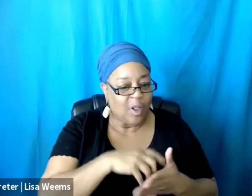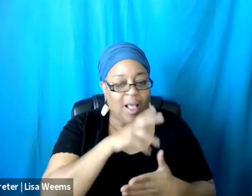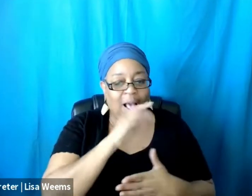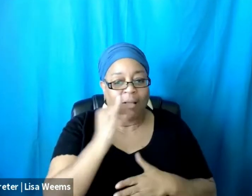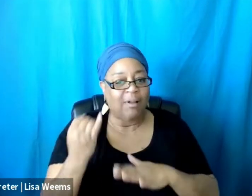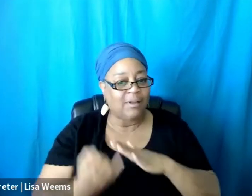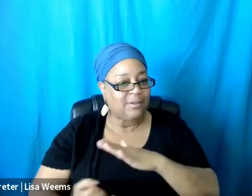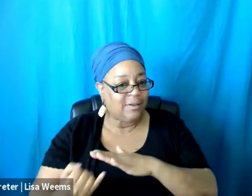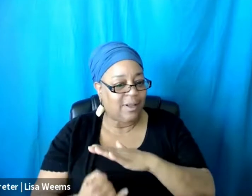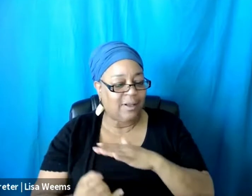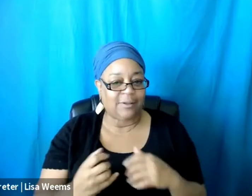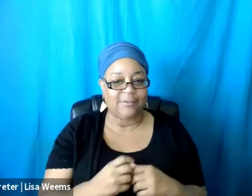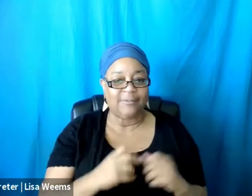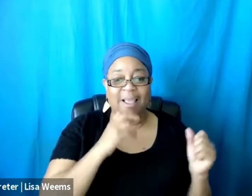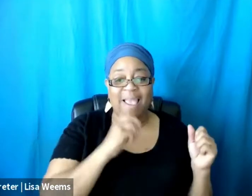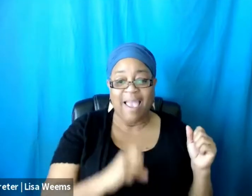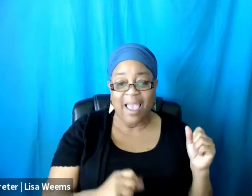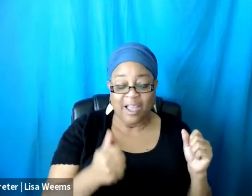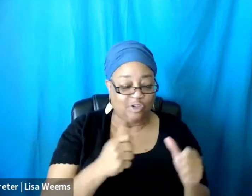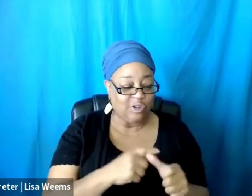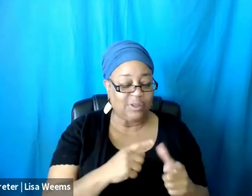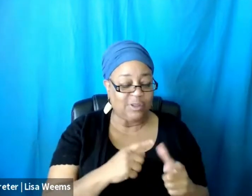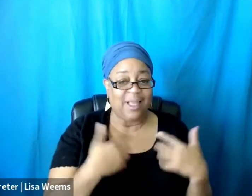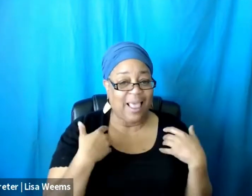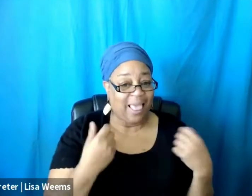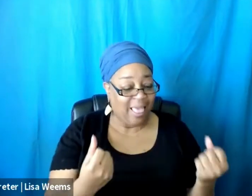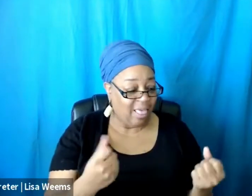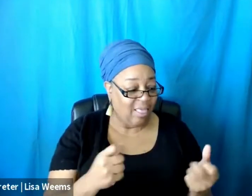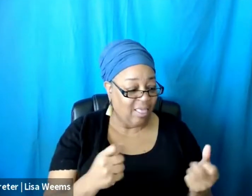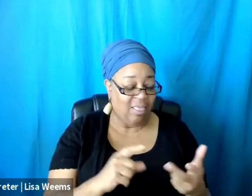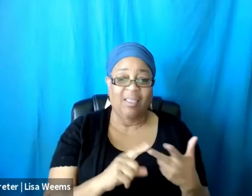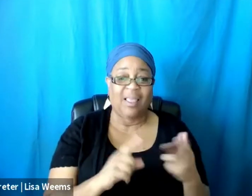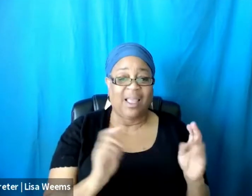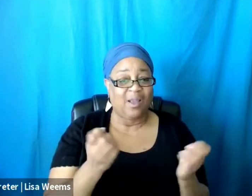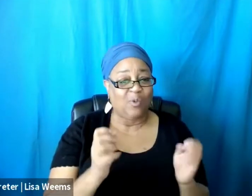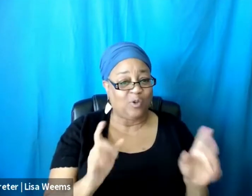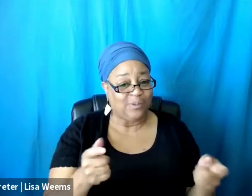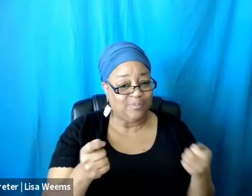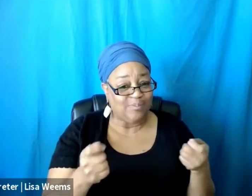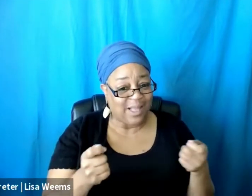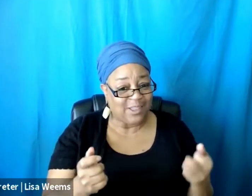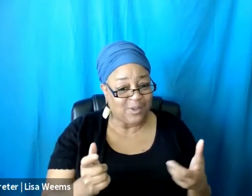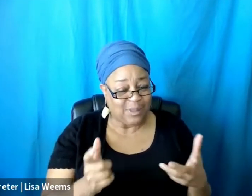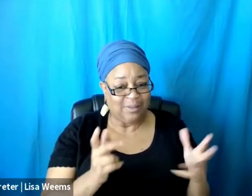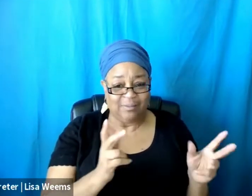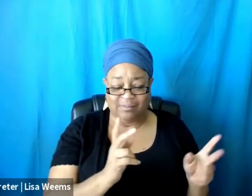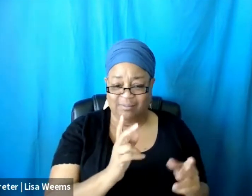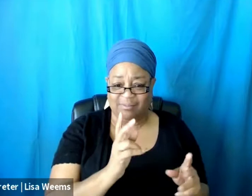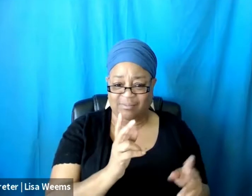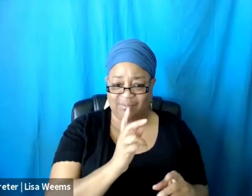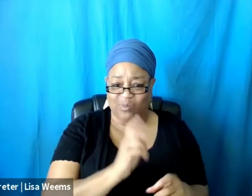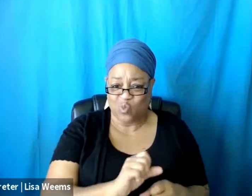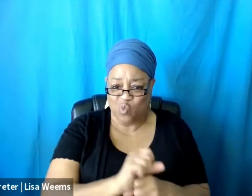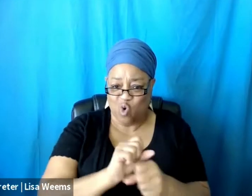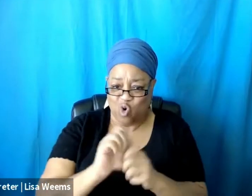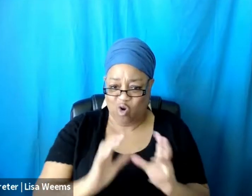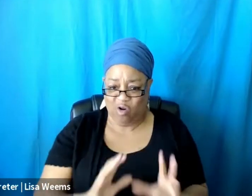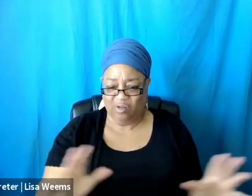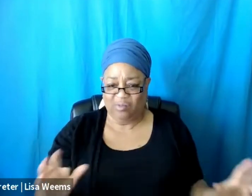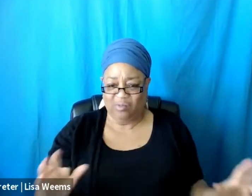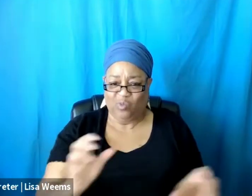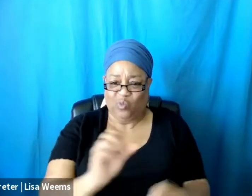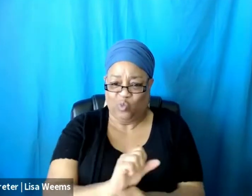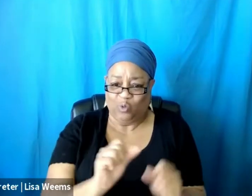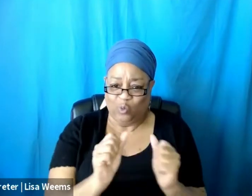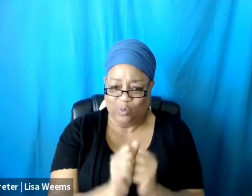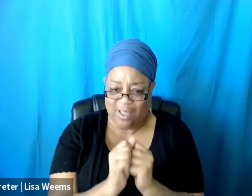getting aging, health, and emergency management sectors all working together better. And it's heartening to